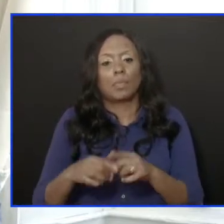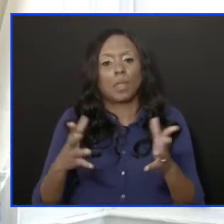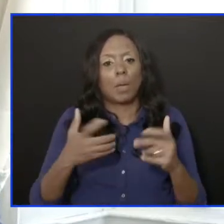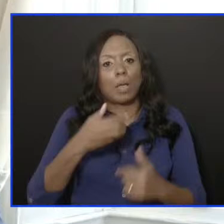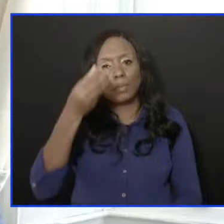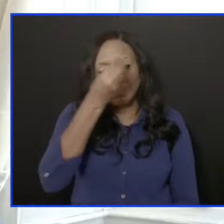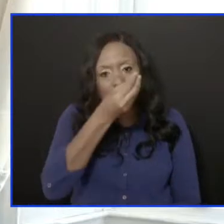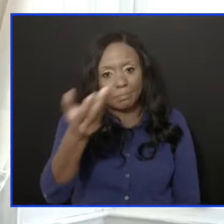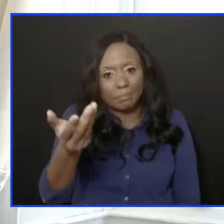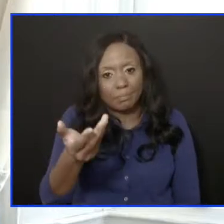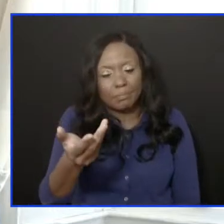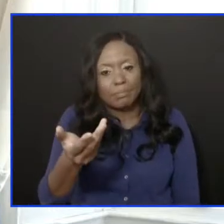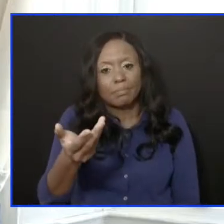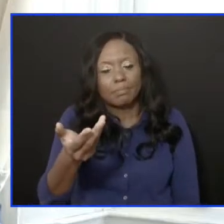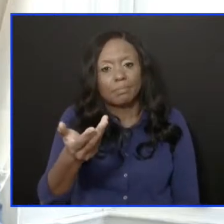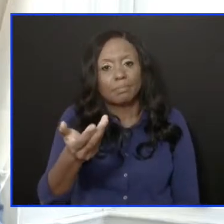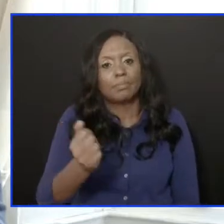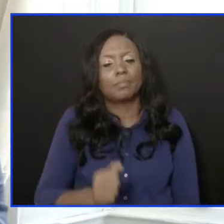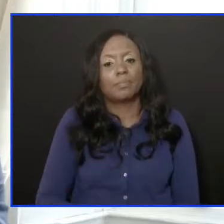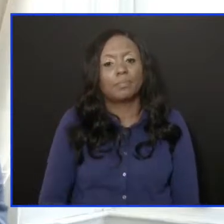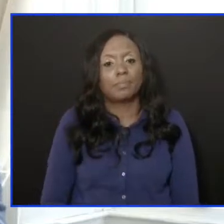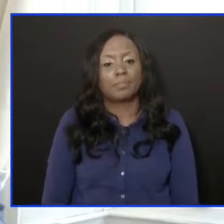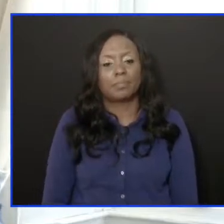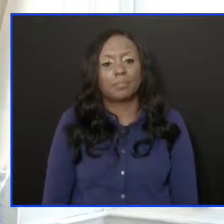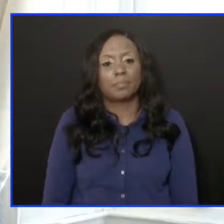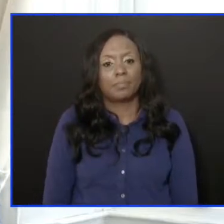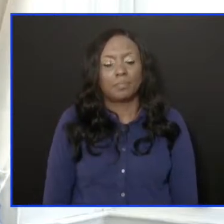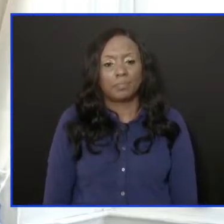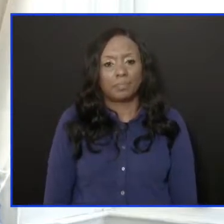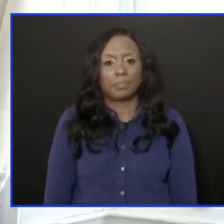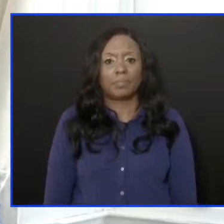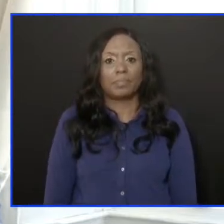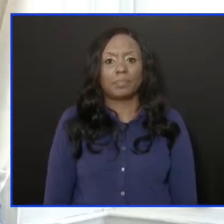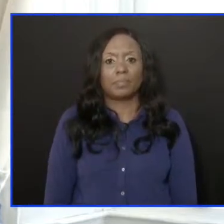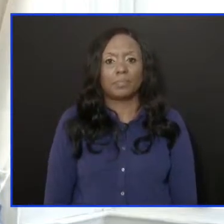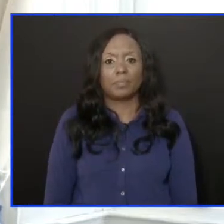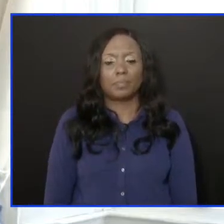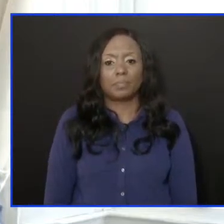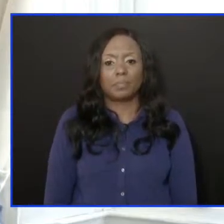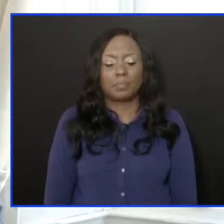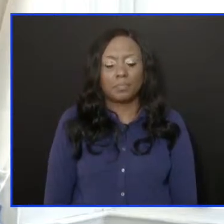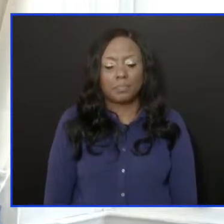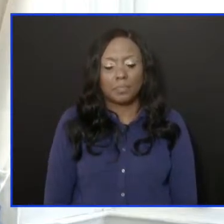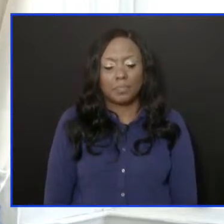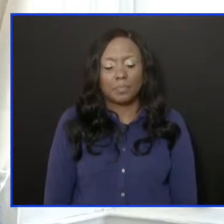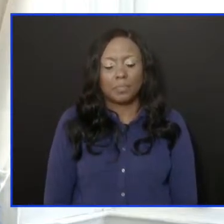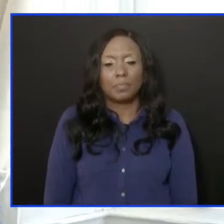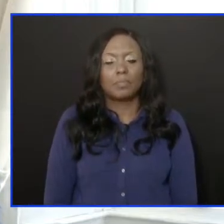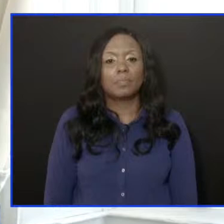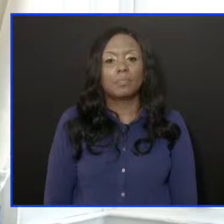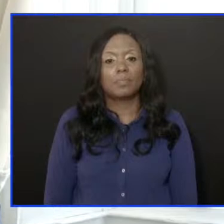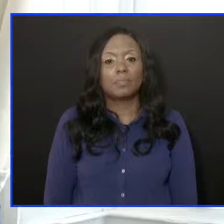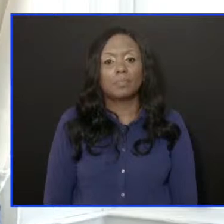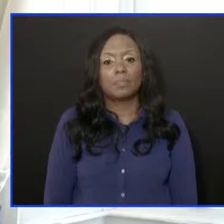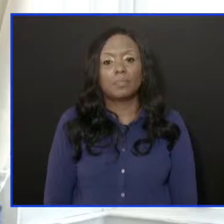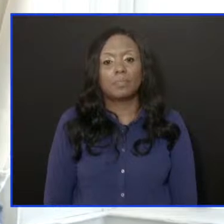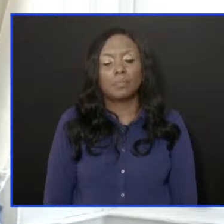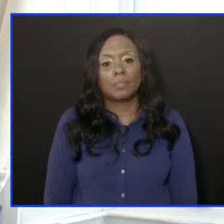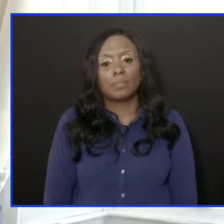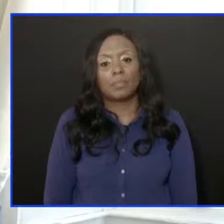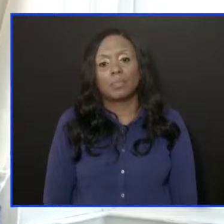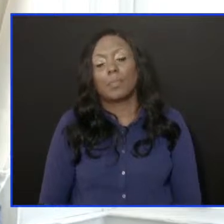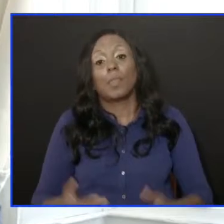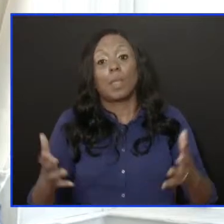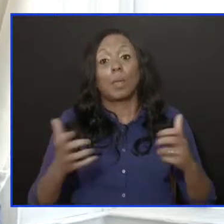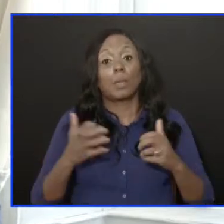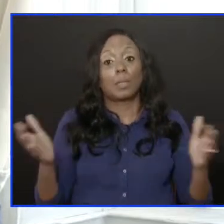it before, and that I think as you listen on this evening, I just really want to encourage for those younger persons